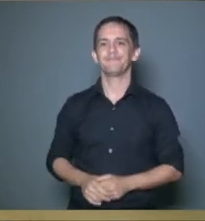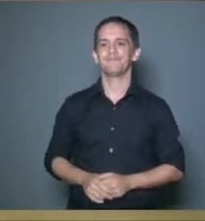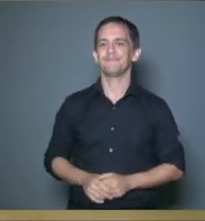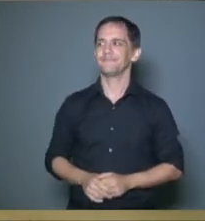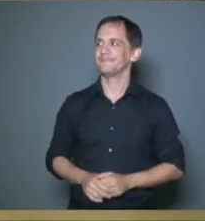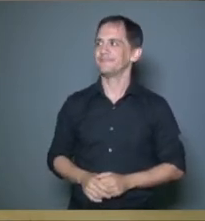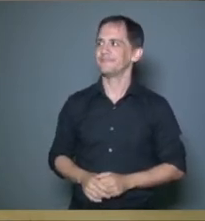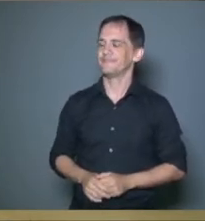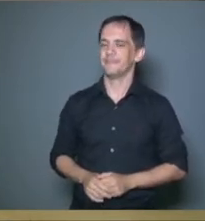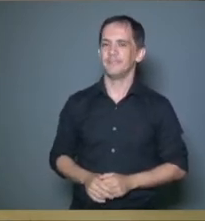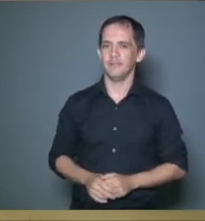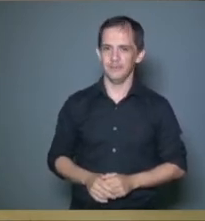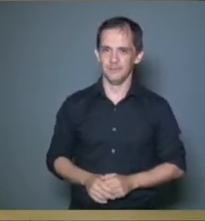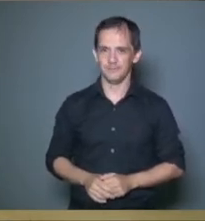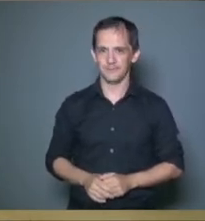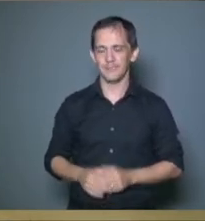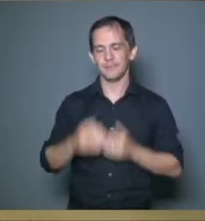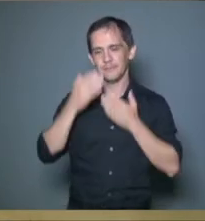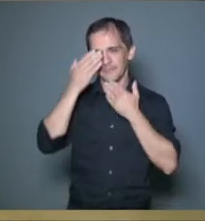questions that come in.